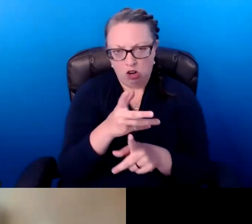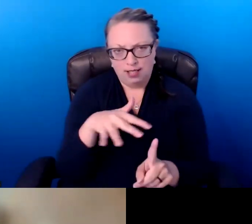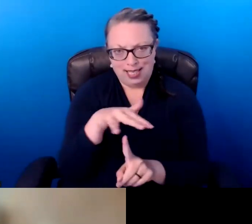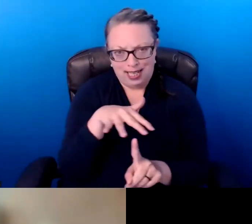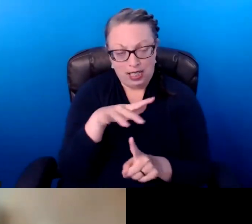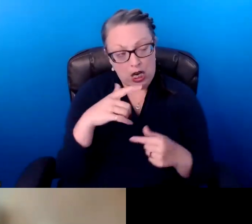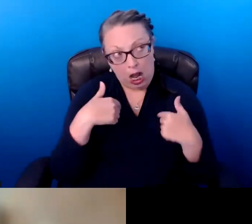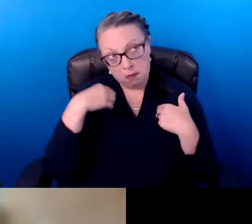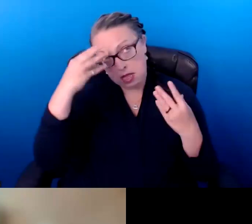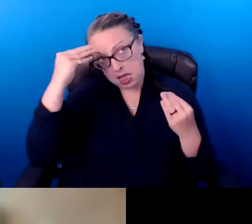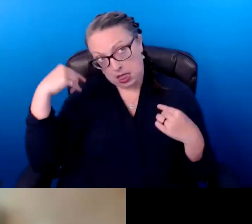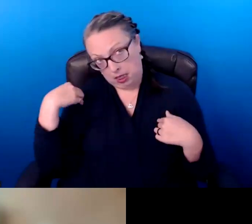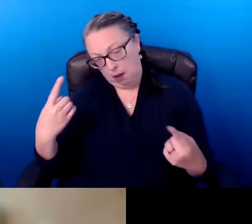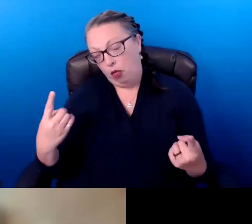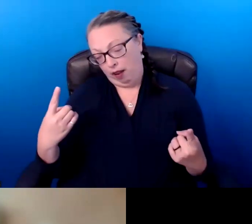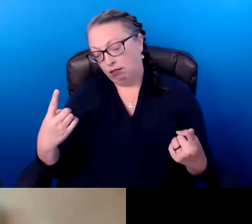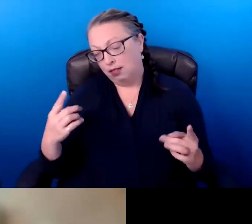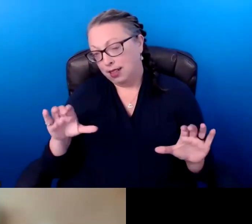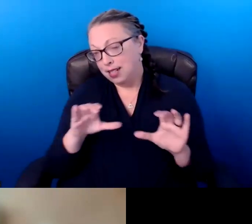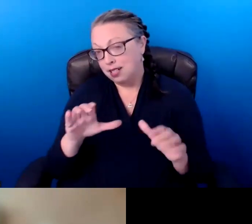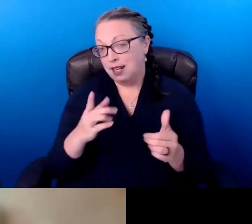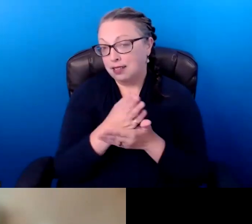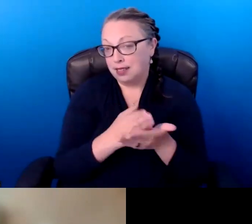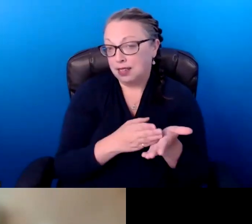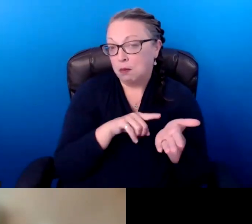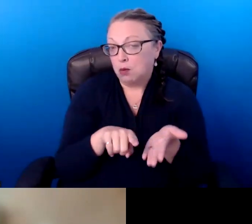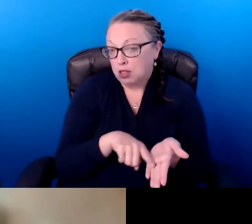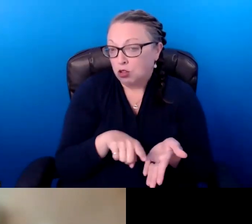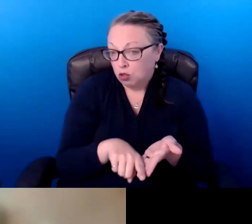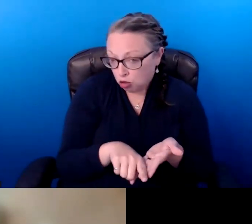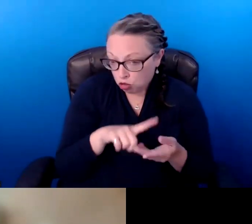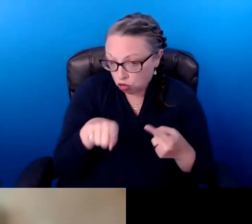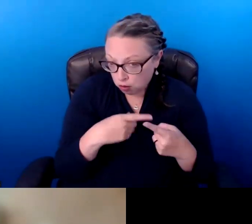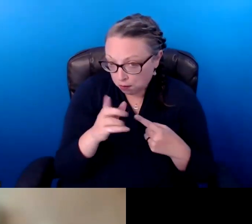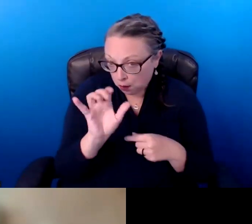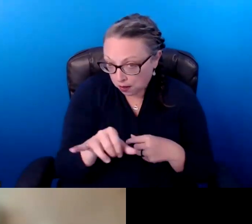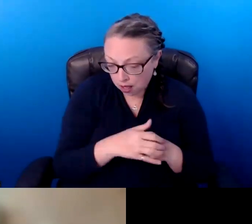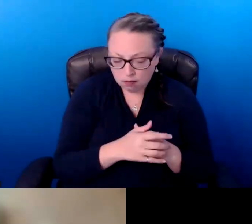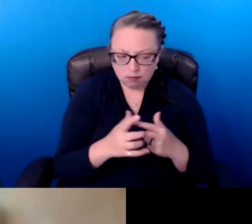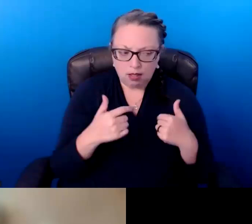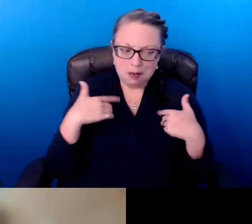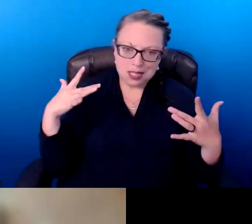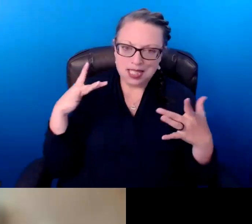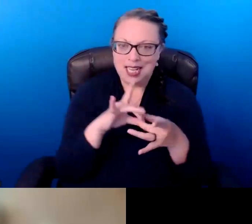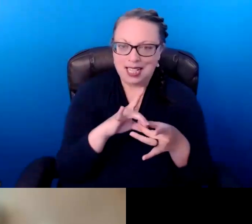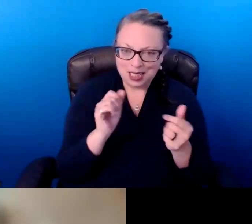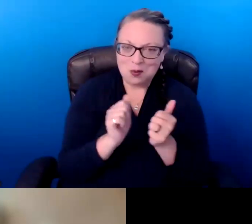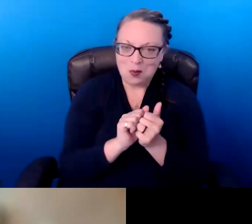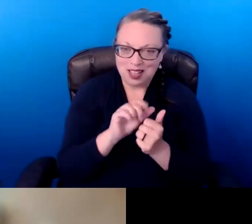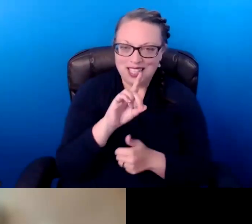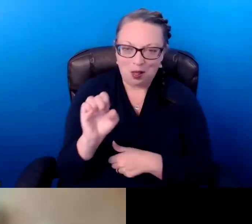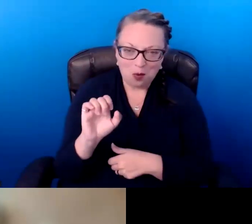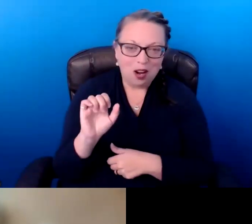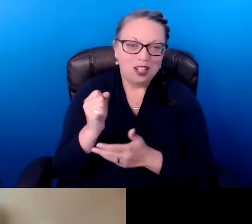thinking about that. In fact, I'd already done some preliminary research on it. And I'm connecting with Delaware next